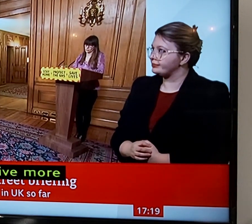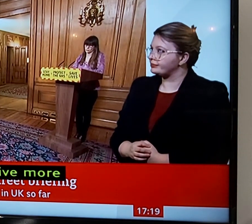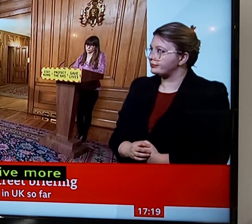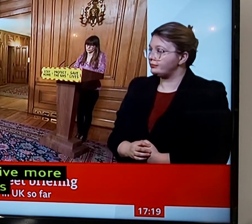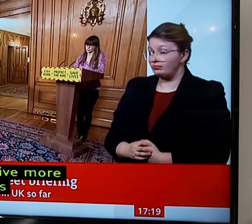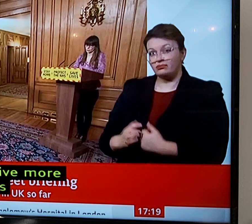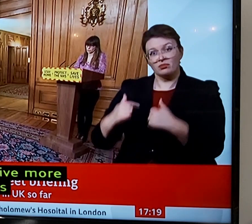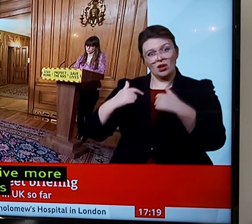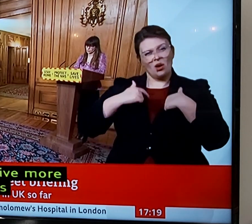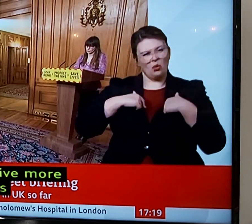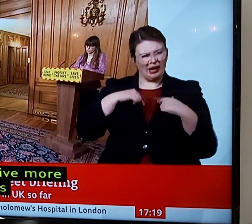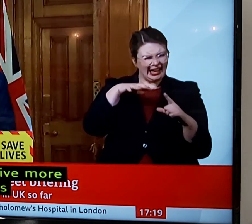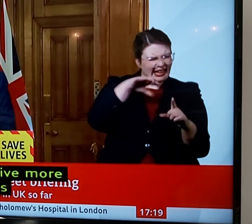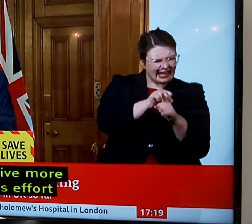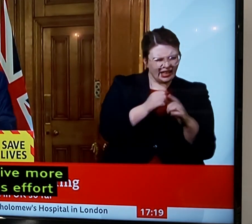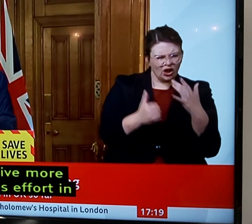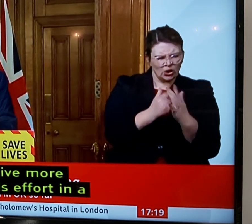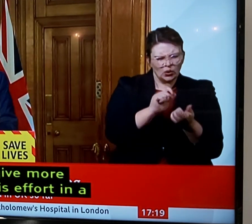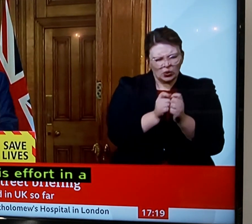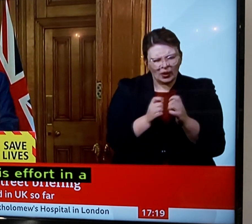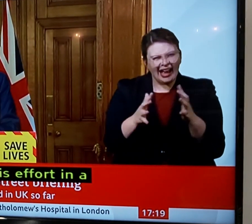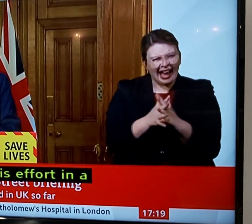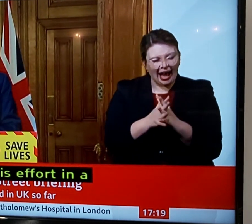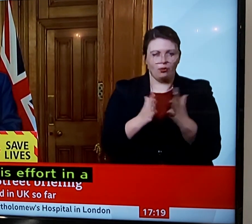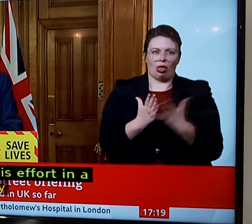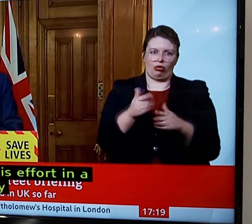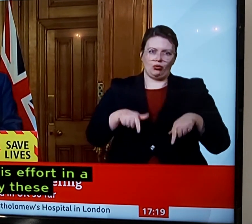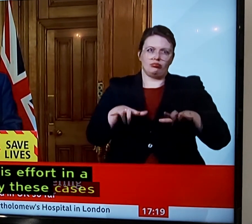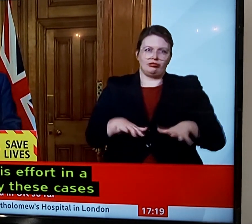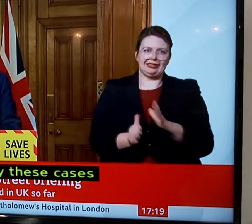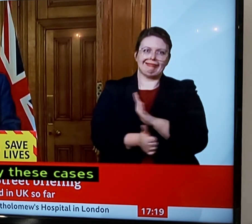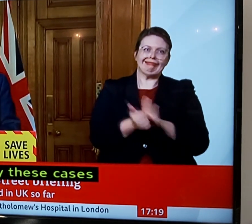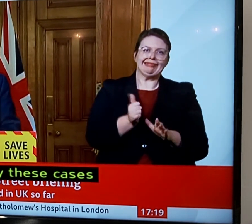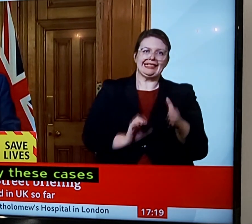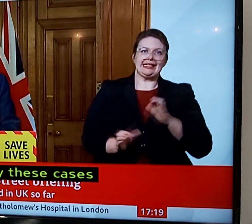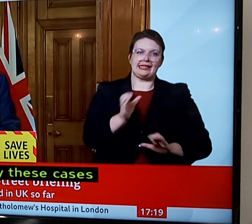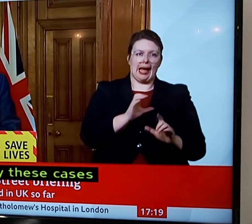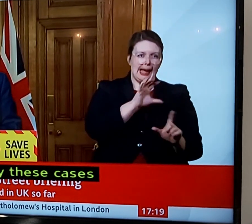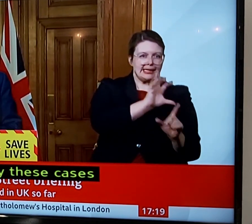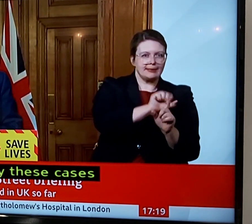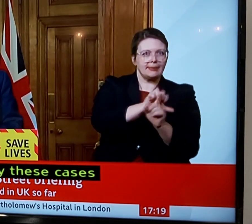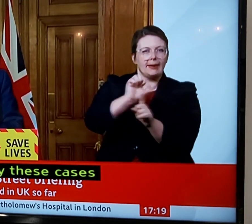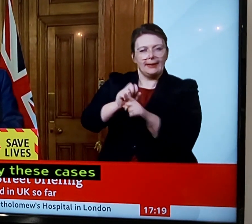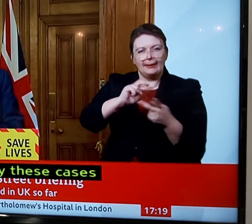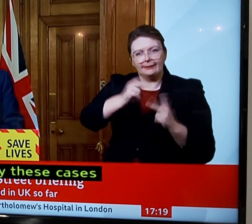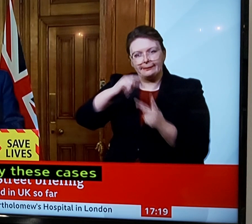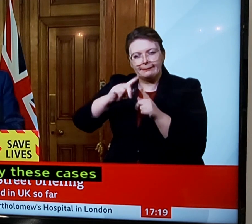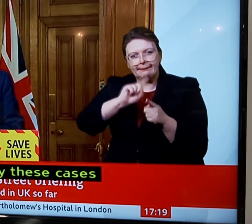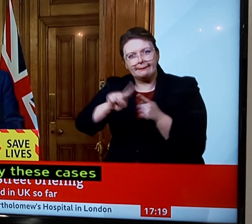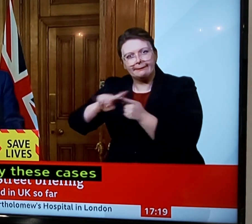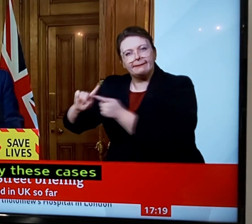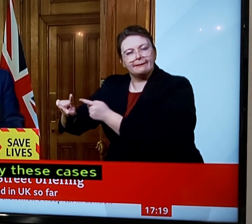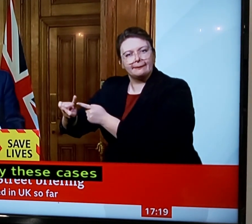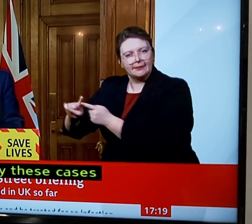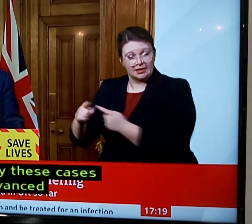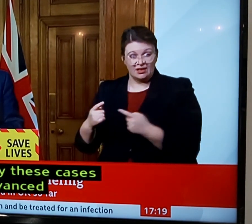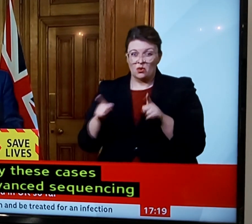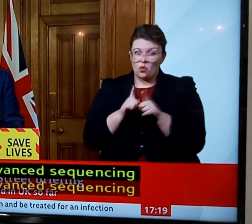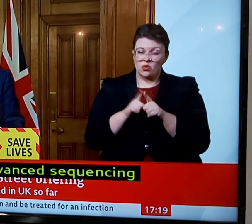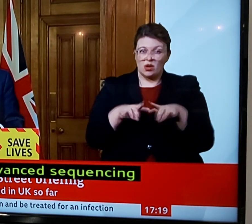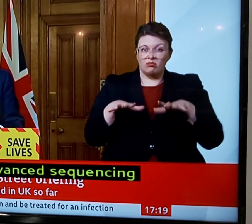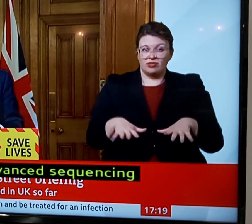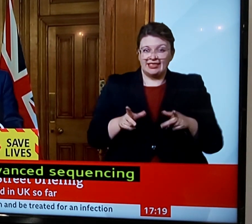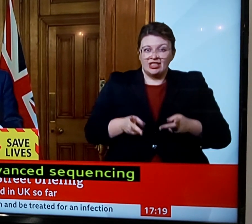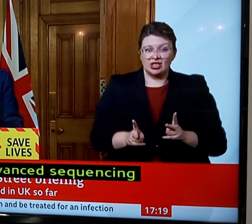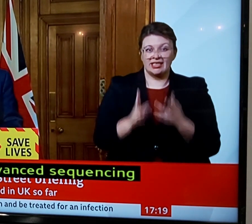advanced sequencing capabilities. We know about them because of the work of NHS Test and Trace. And scientists around the